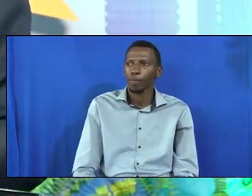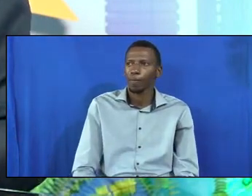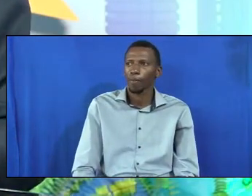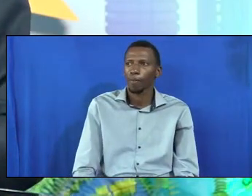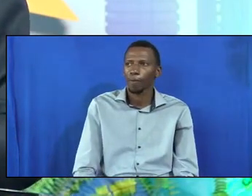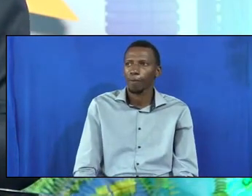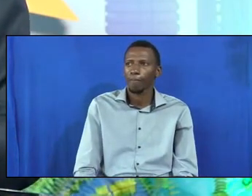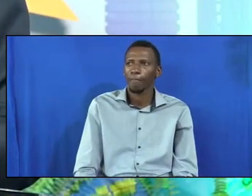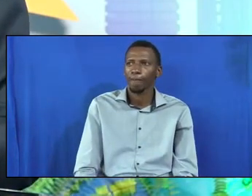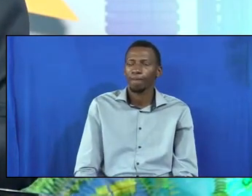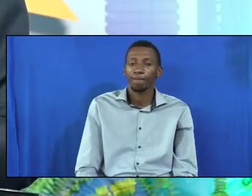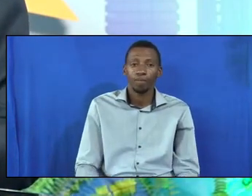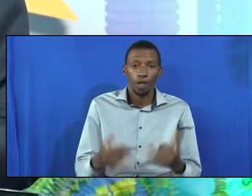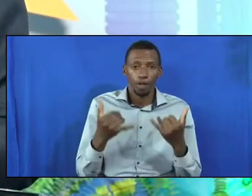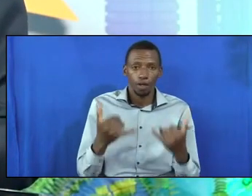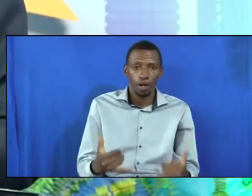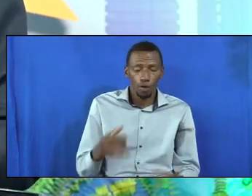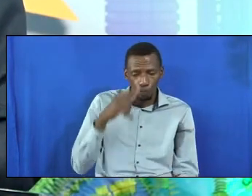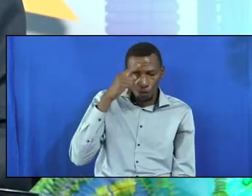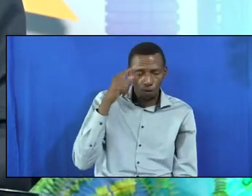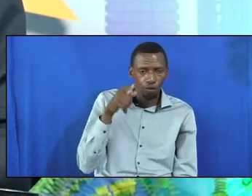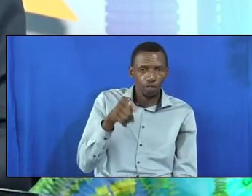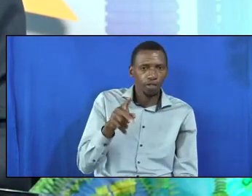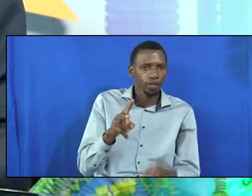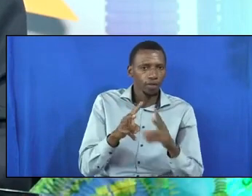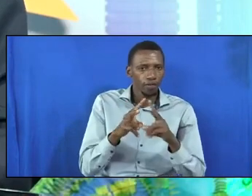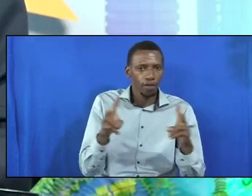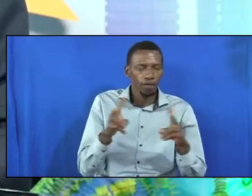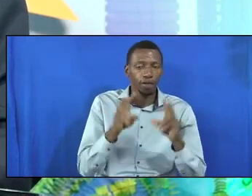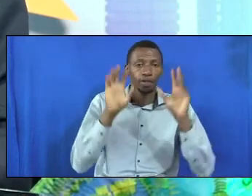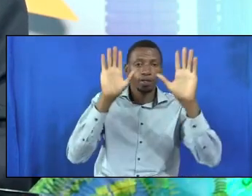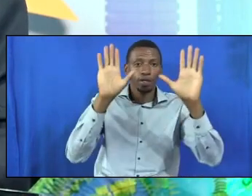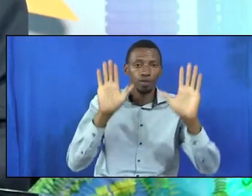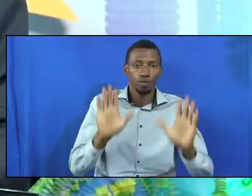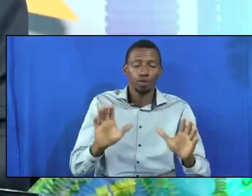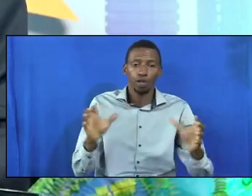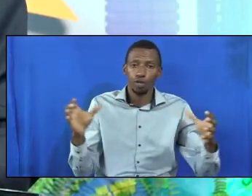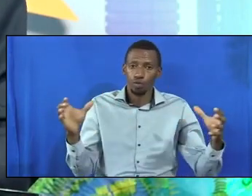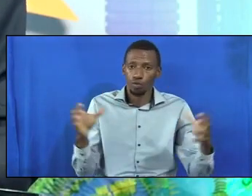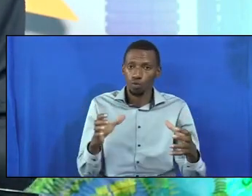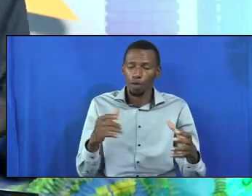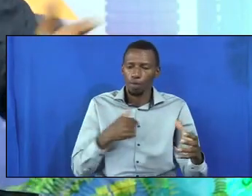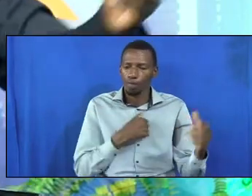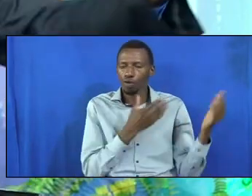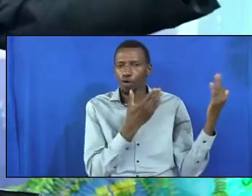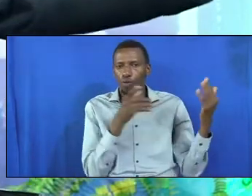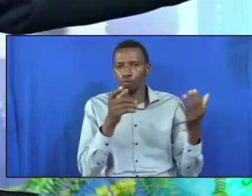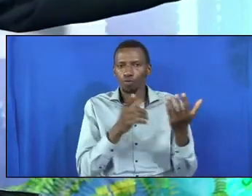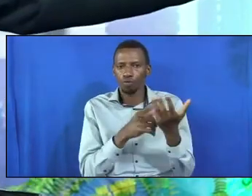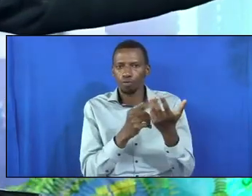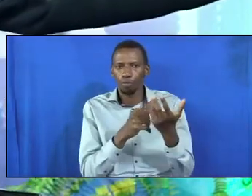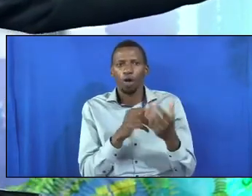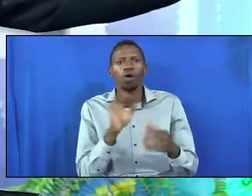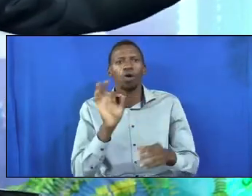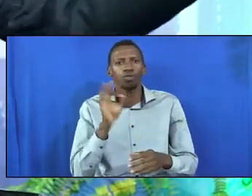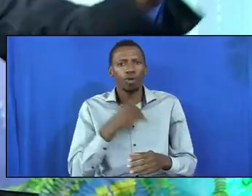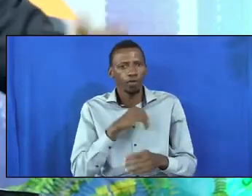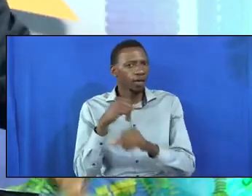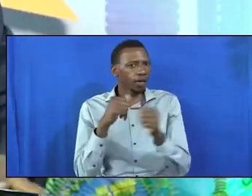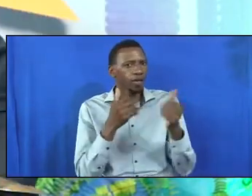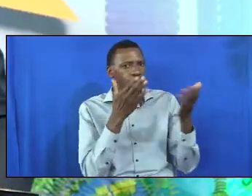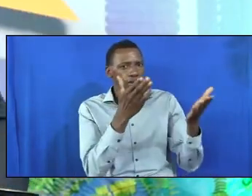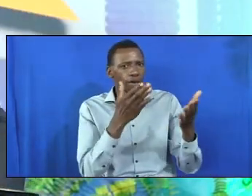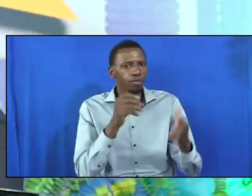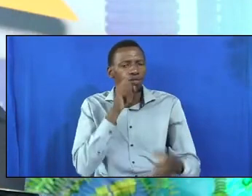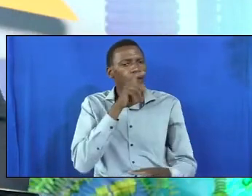Now, because this is a very important group, I hope you have done the computation. There is another one there. Shout